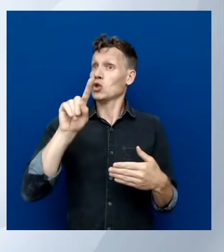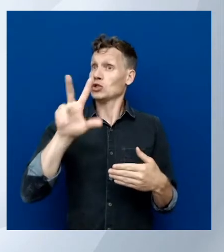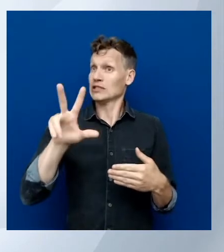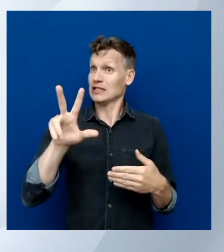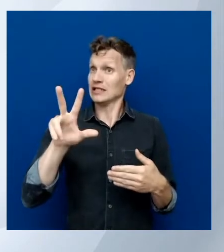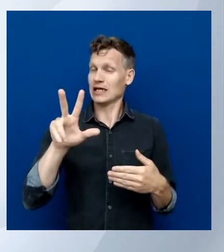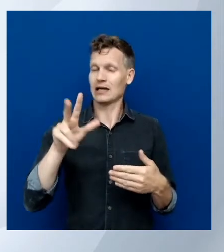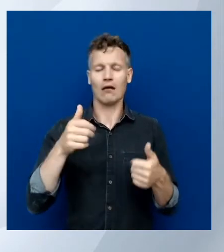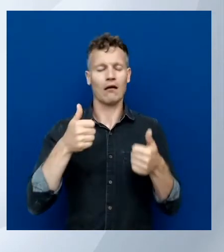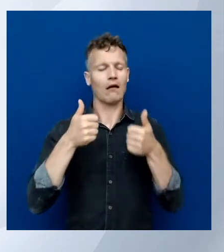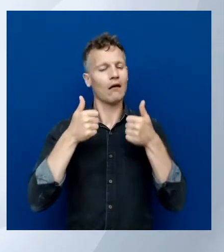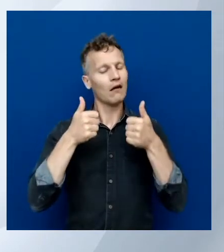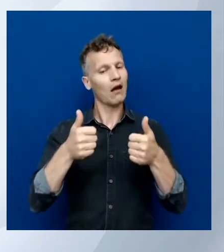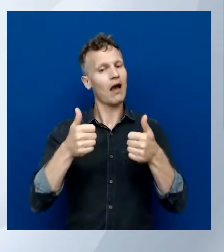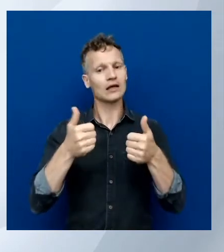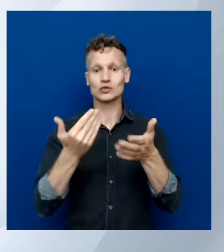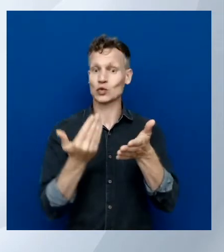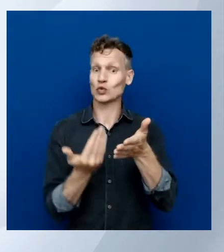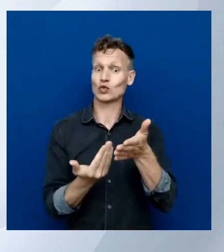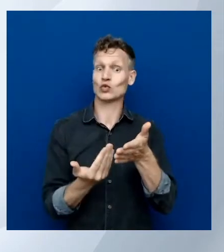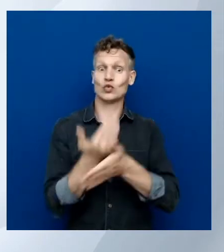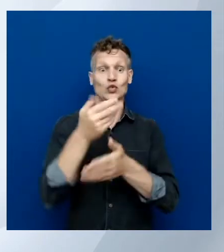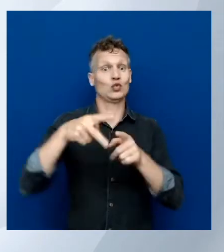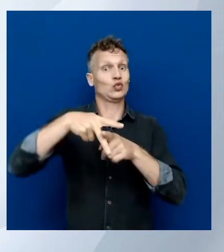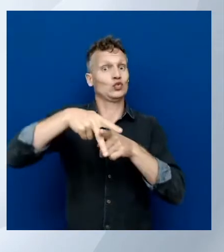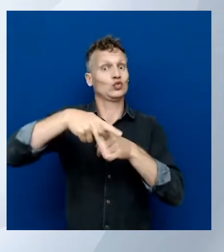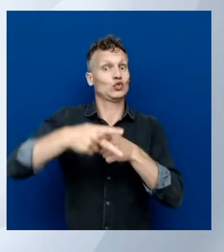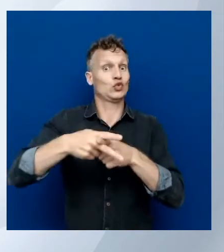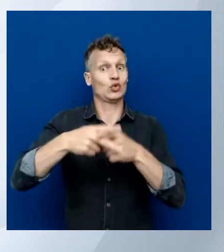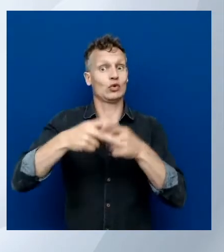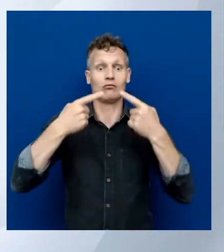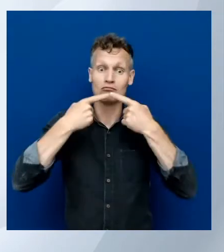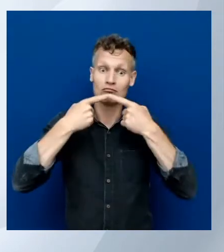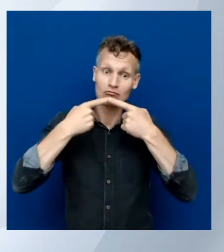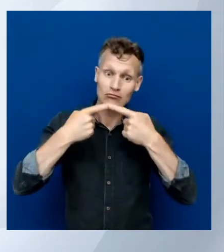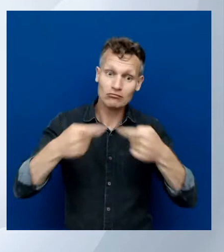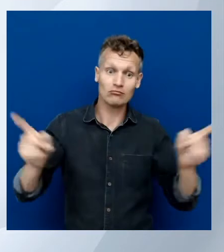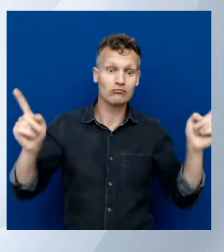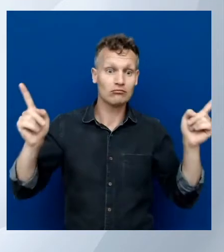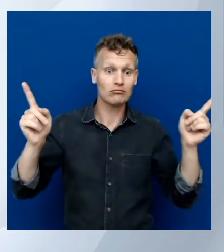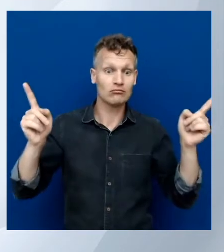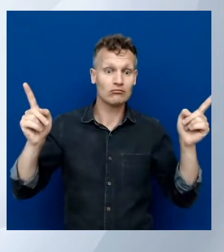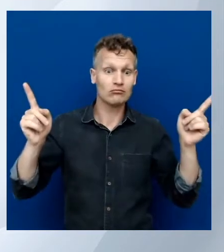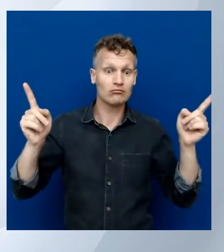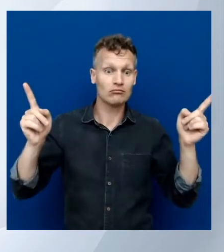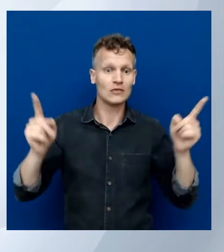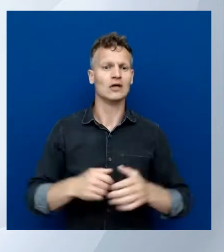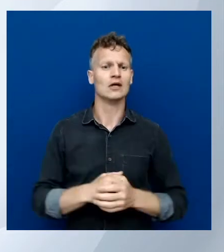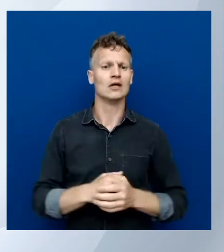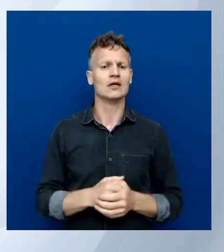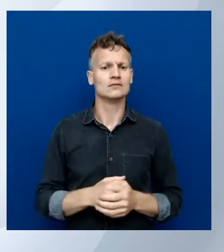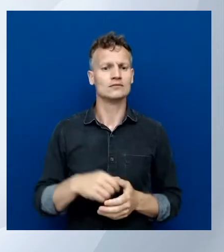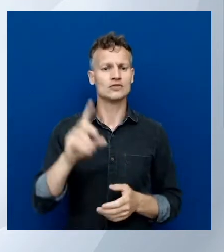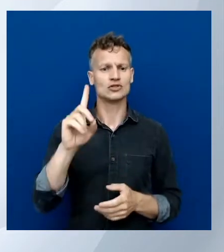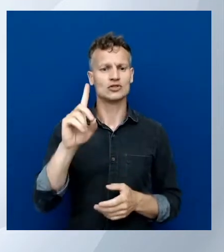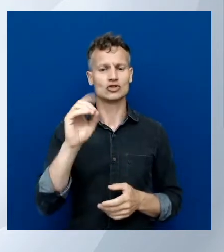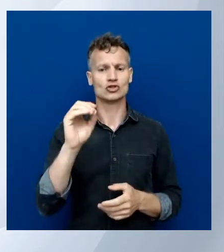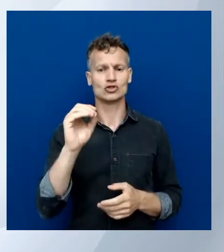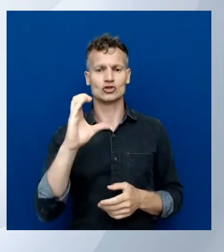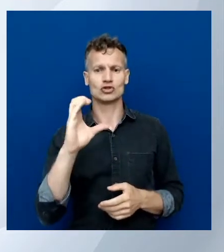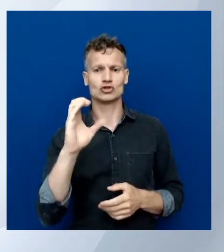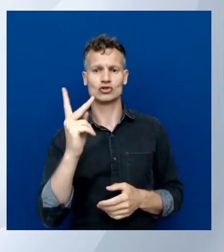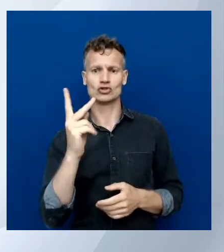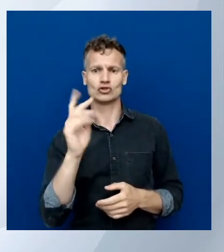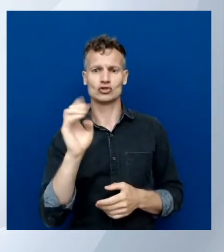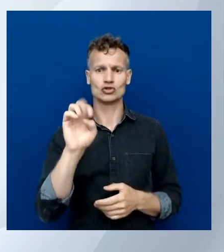This new tool was announced called Docker. And in that same year, for